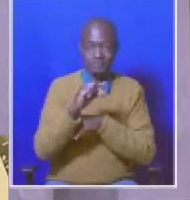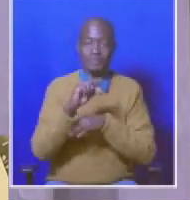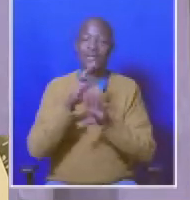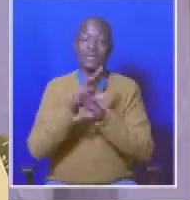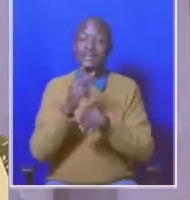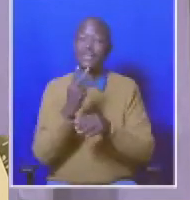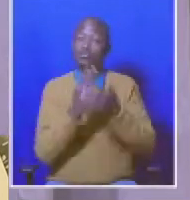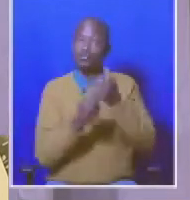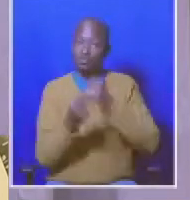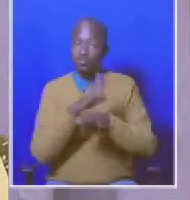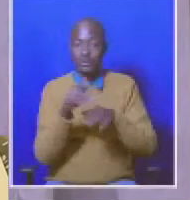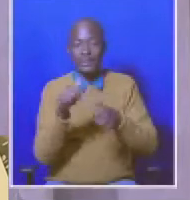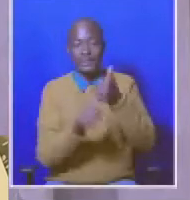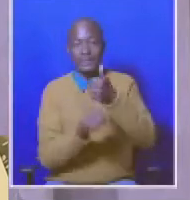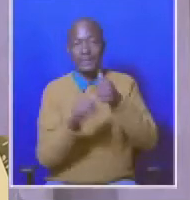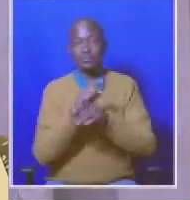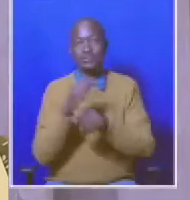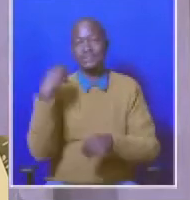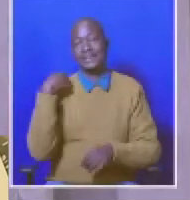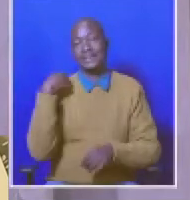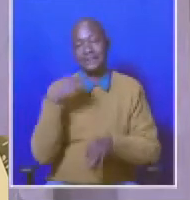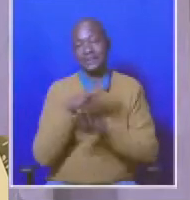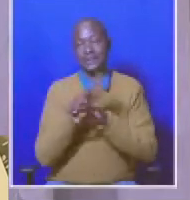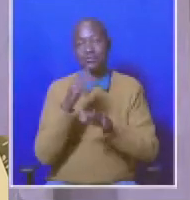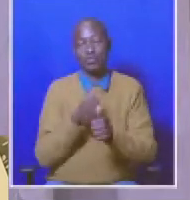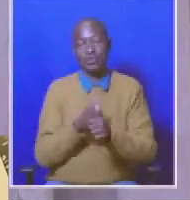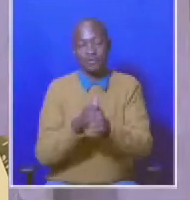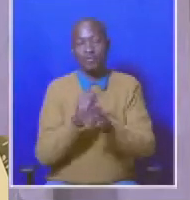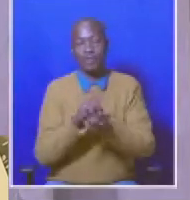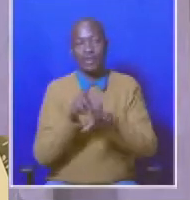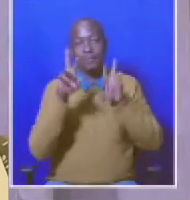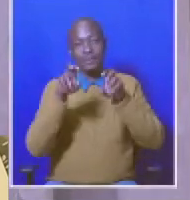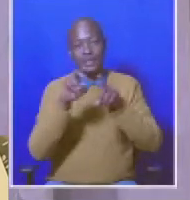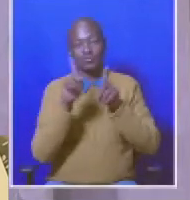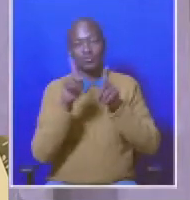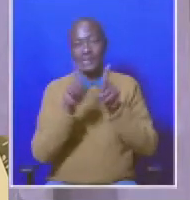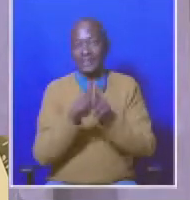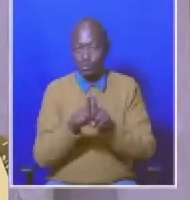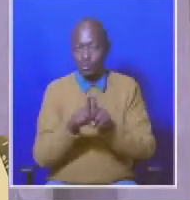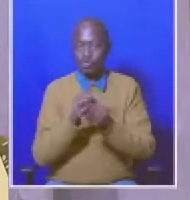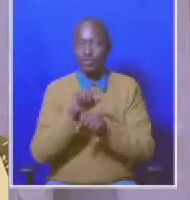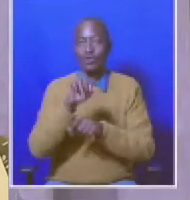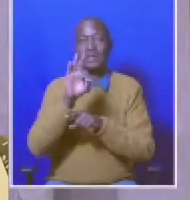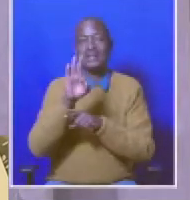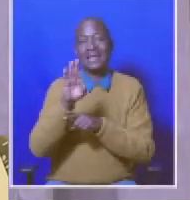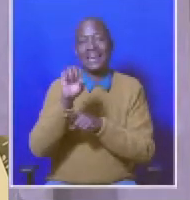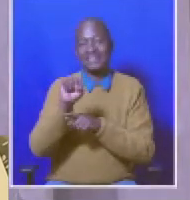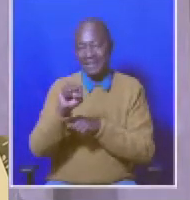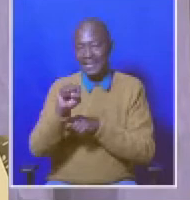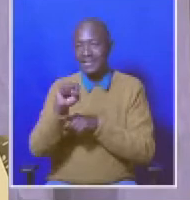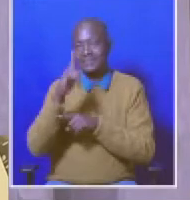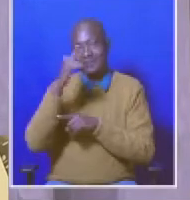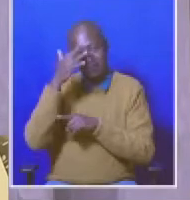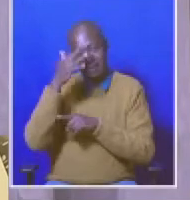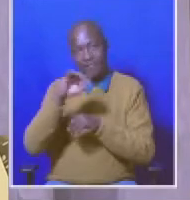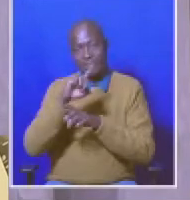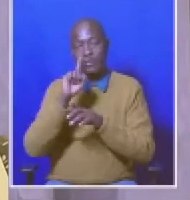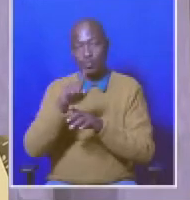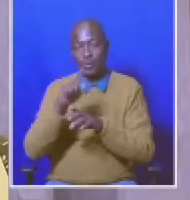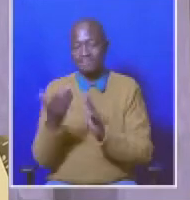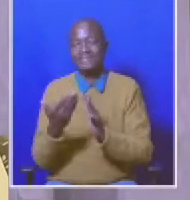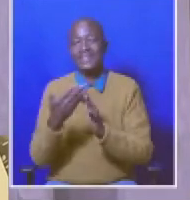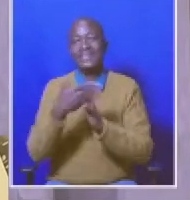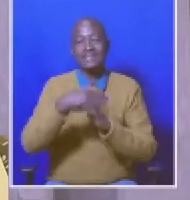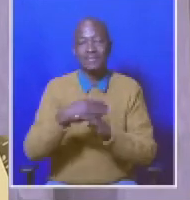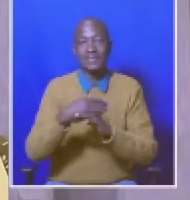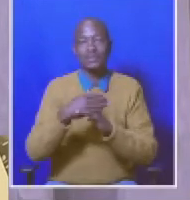are going to follow up on these issues, but also the Free State government will intervene through